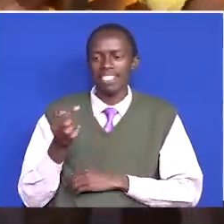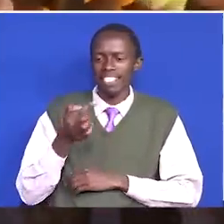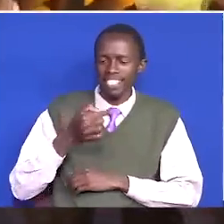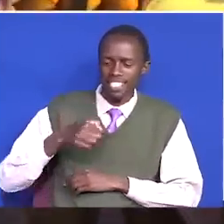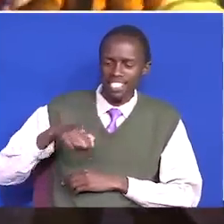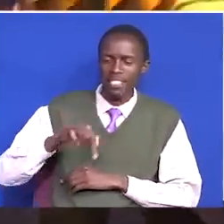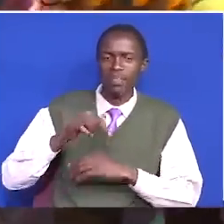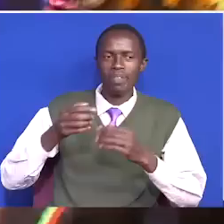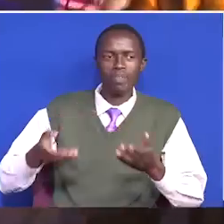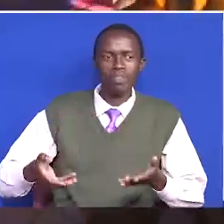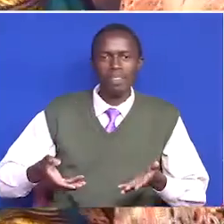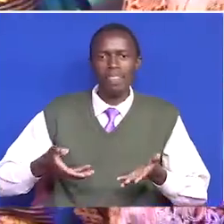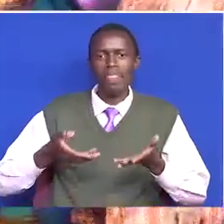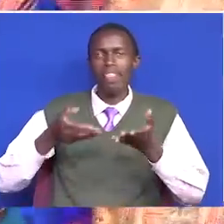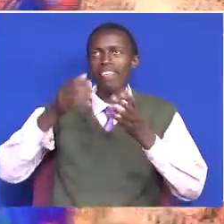Tunakuinua Baba,